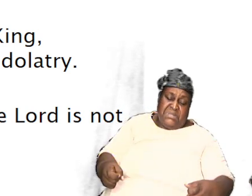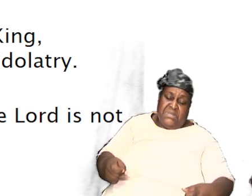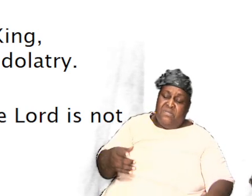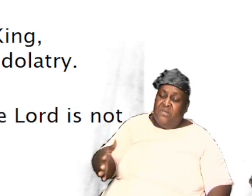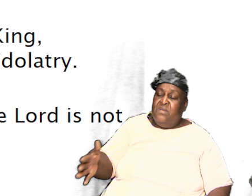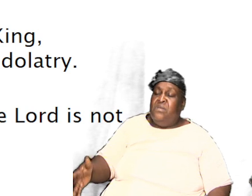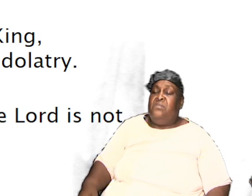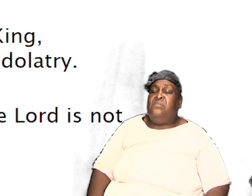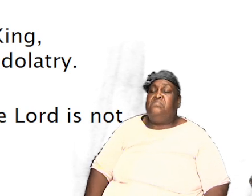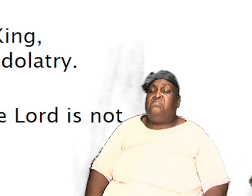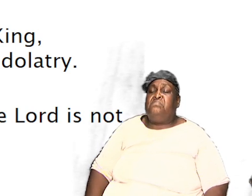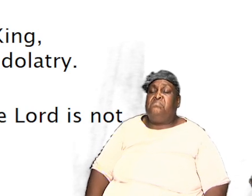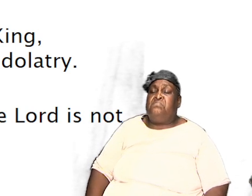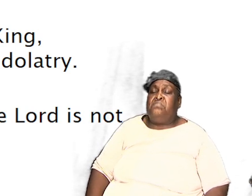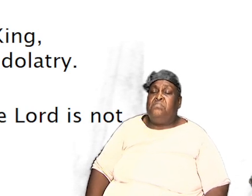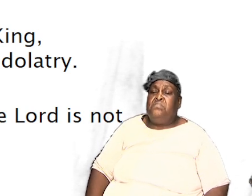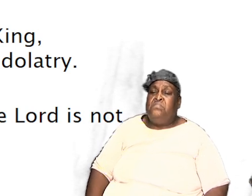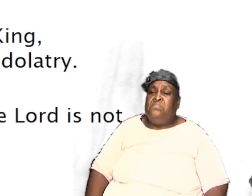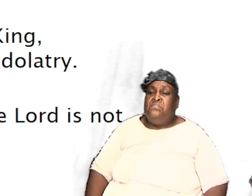It is as iniquity